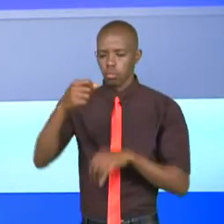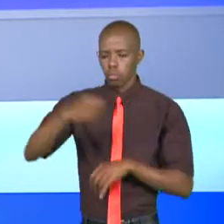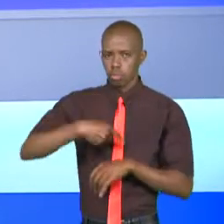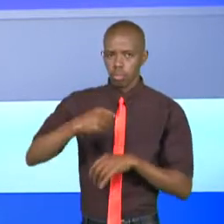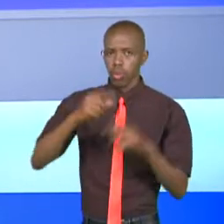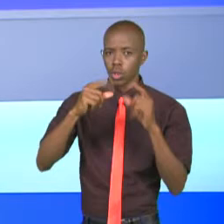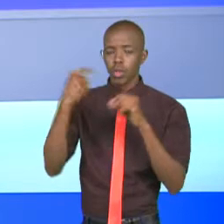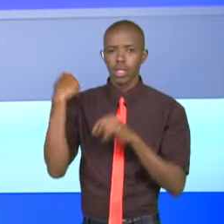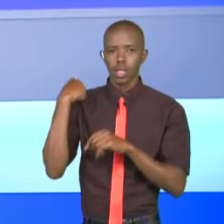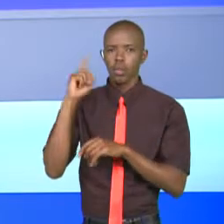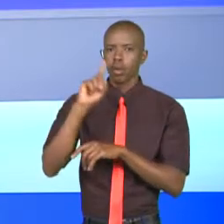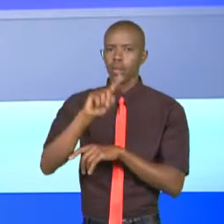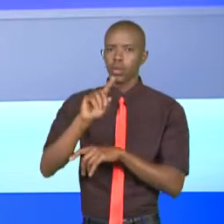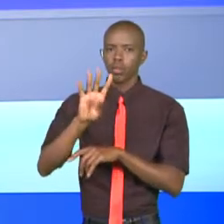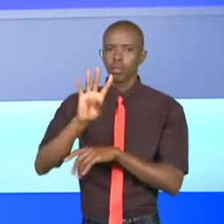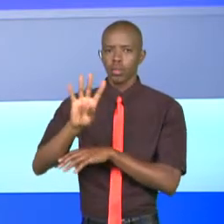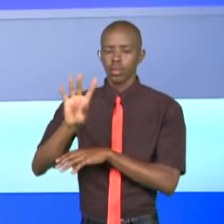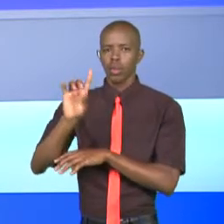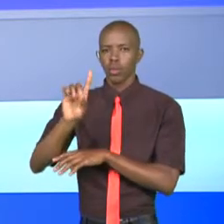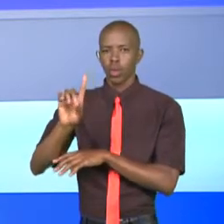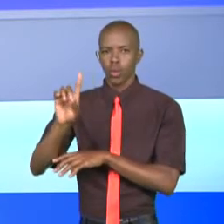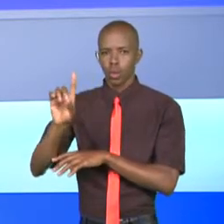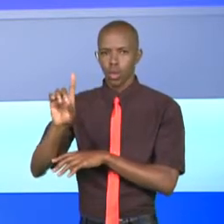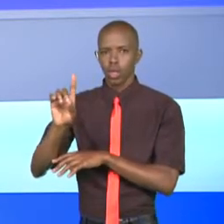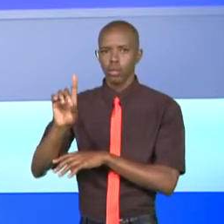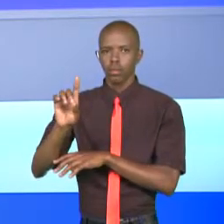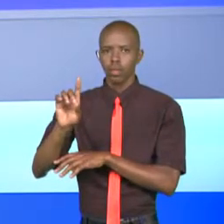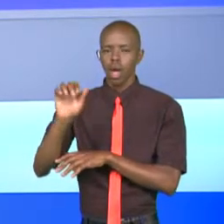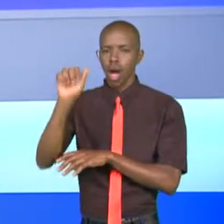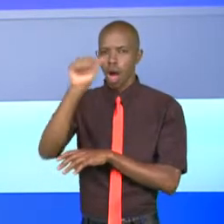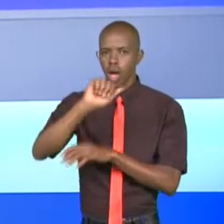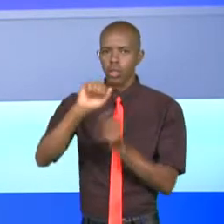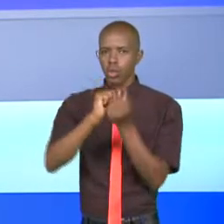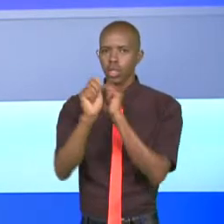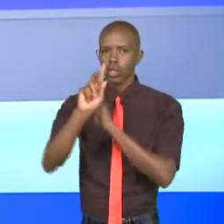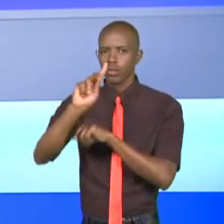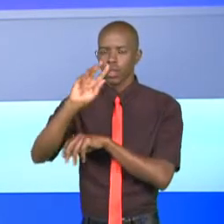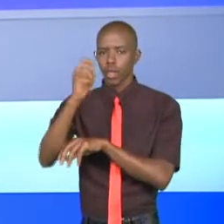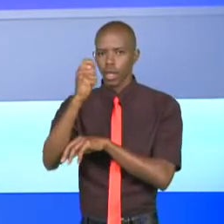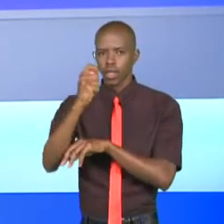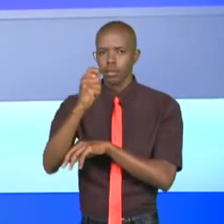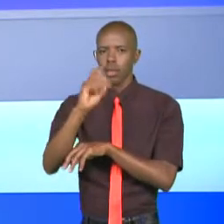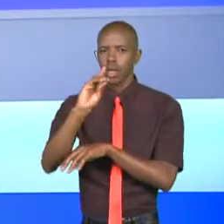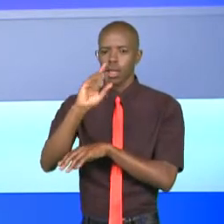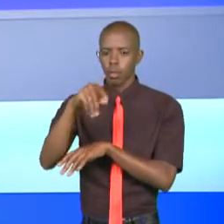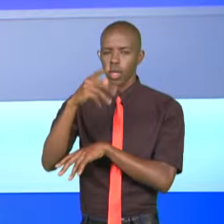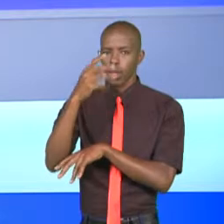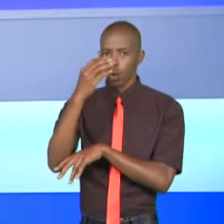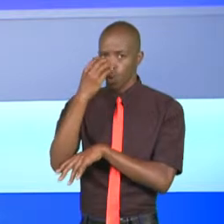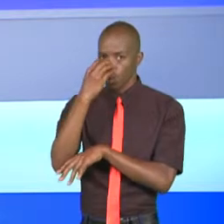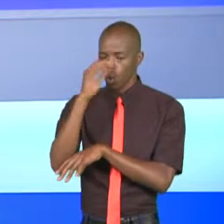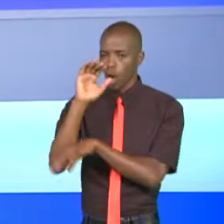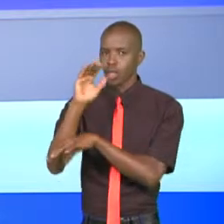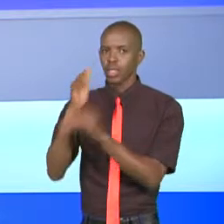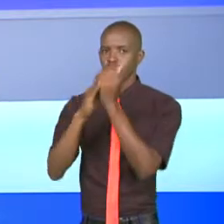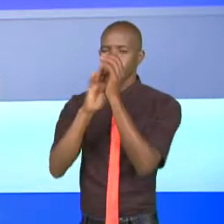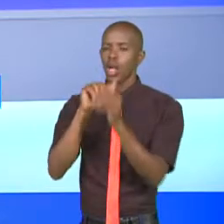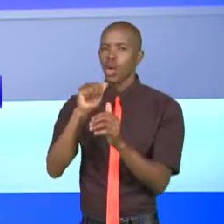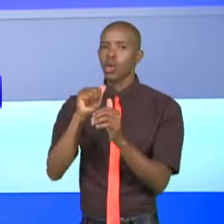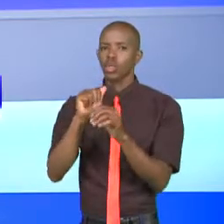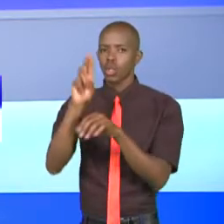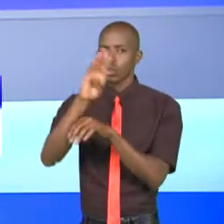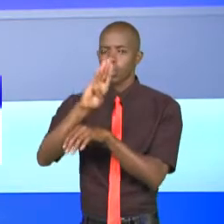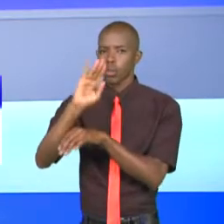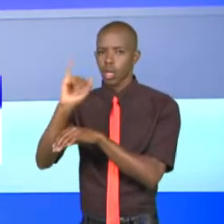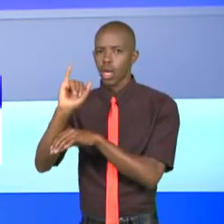to our SMS line 111 444 and at Switch TV Kenya. Deputy President William Ruto has urged leaders not to use the